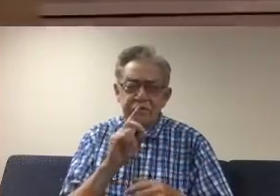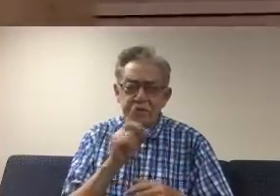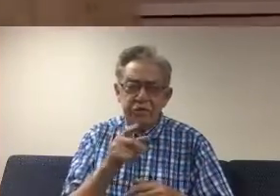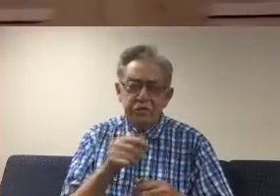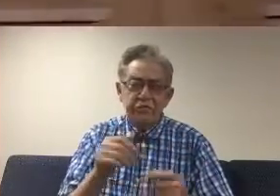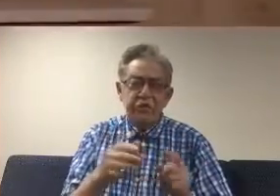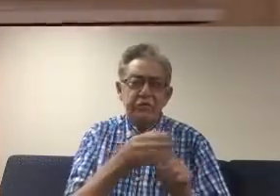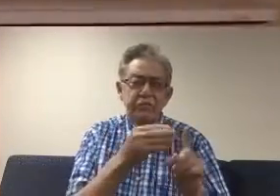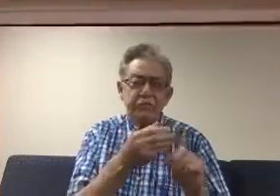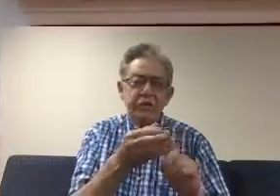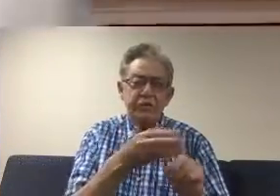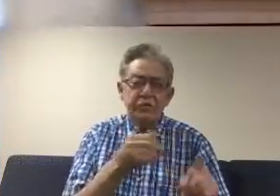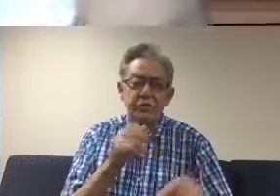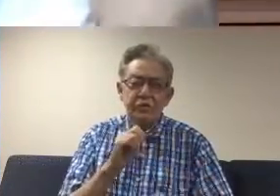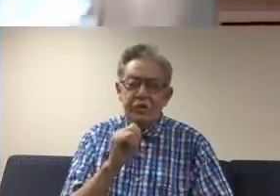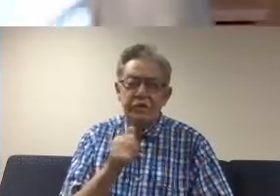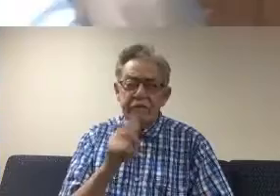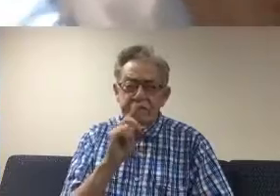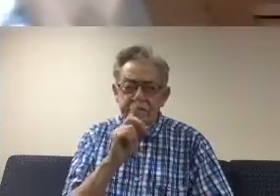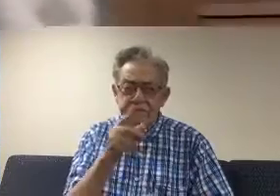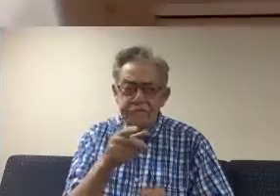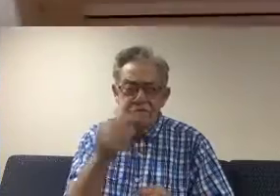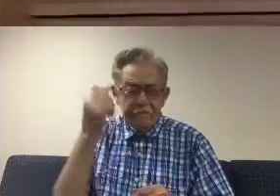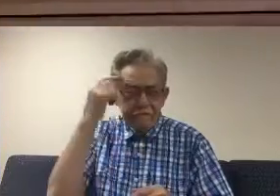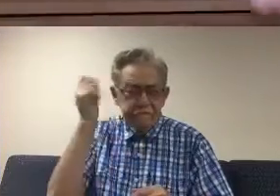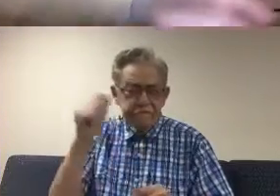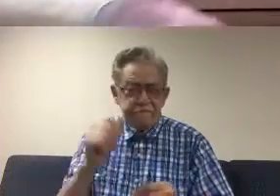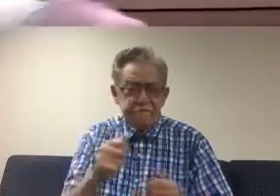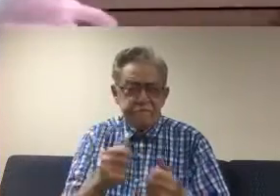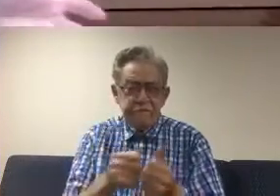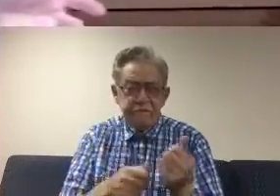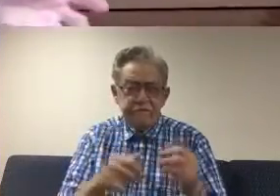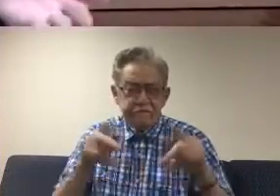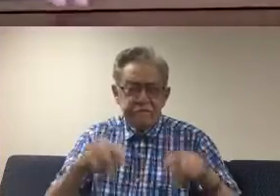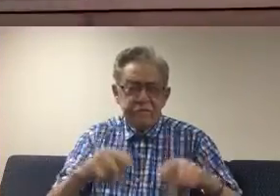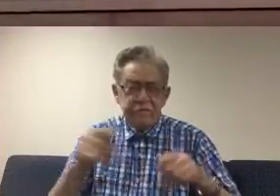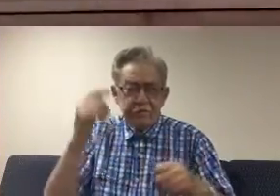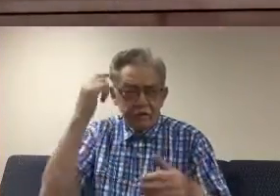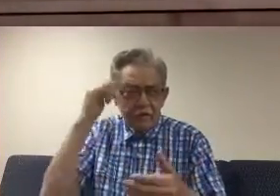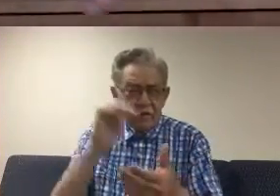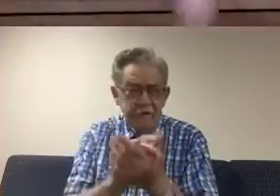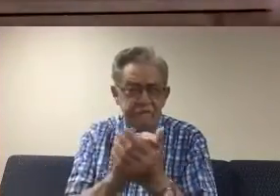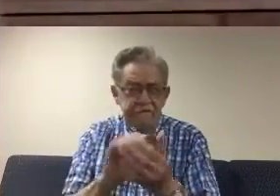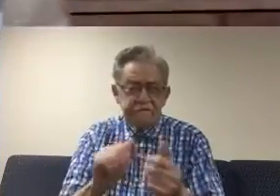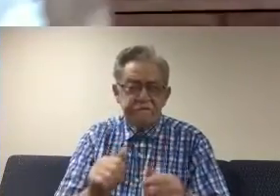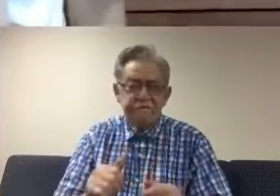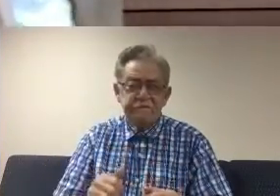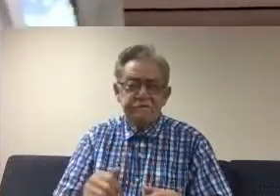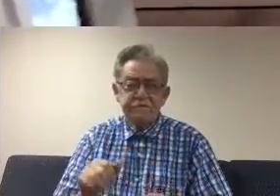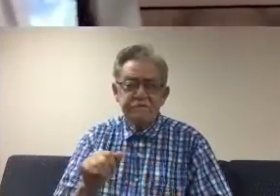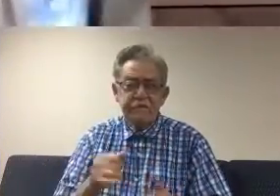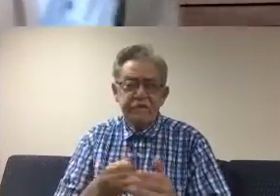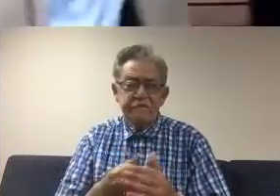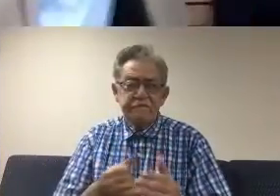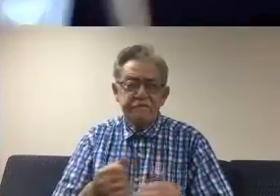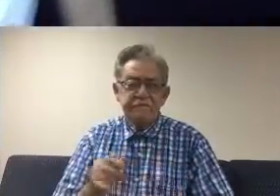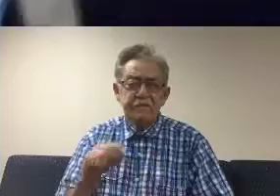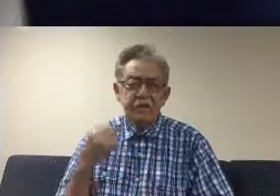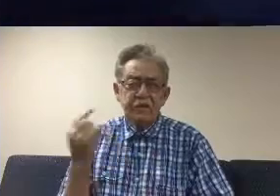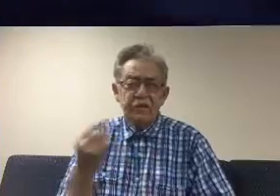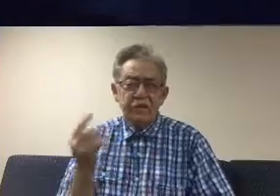popular. It's not true because everybody believes it. All right? It